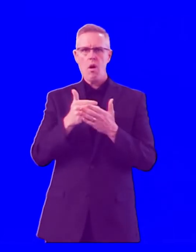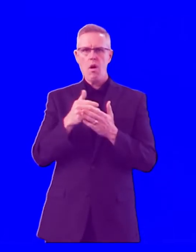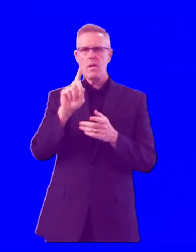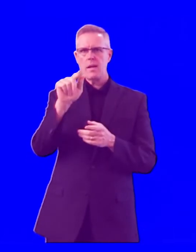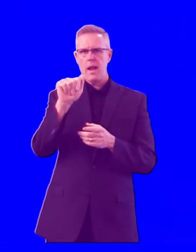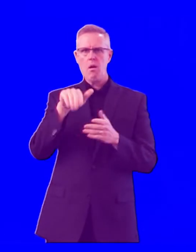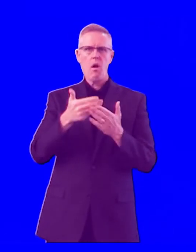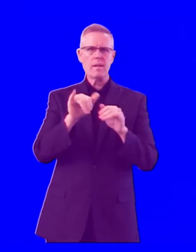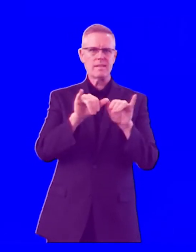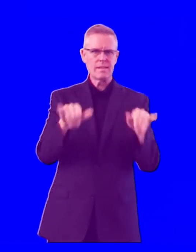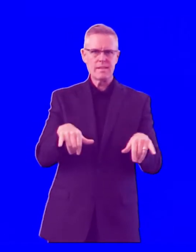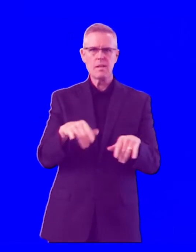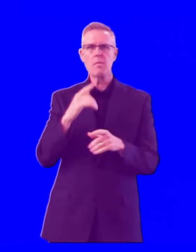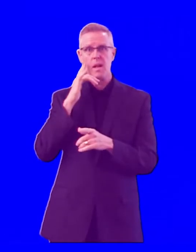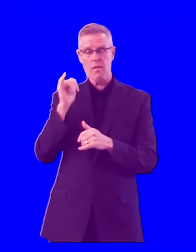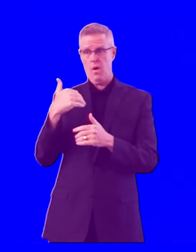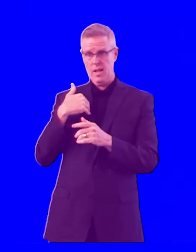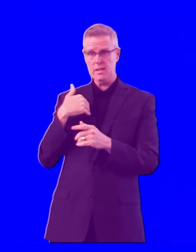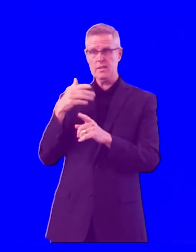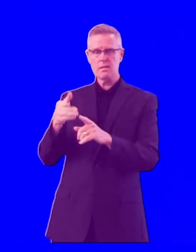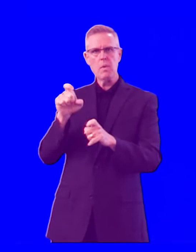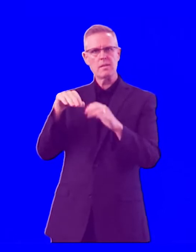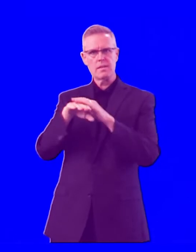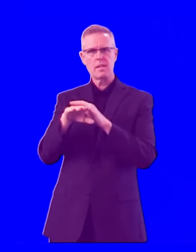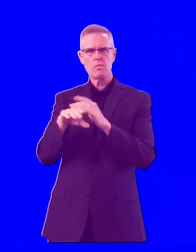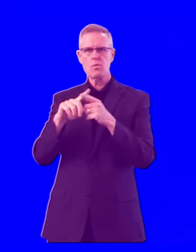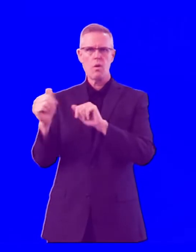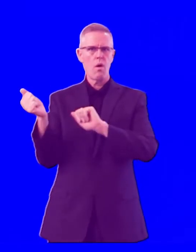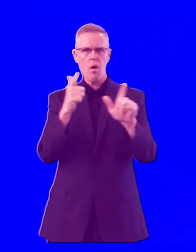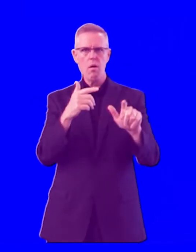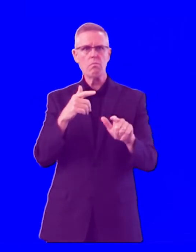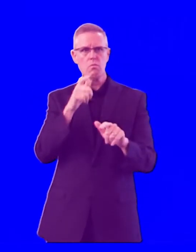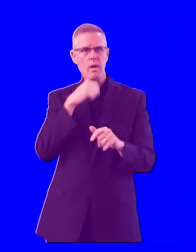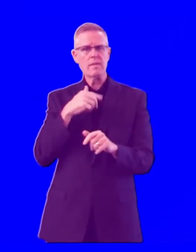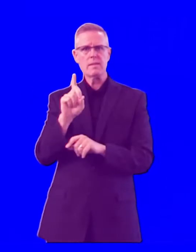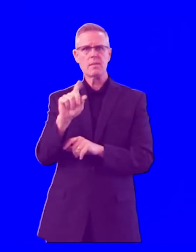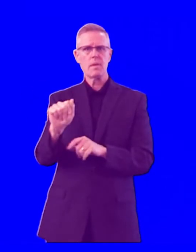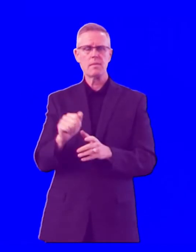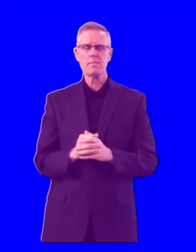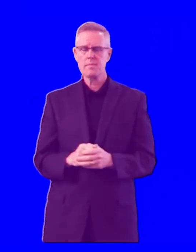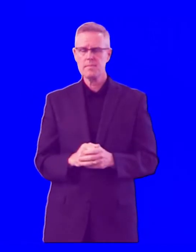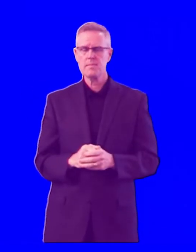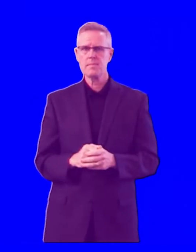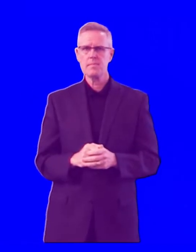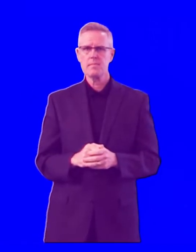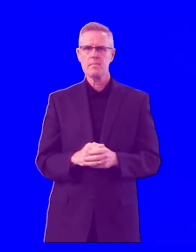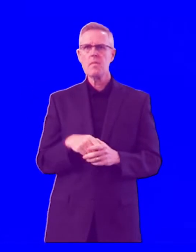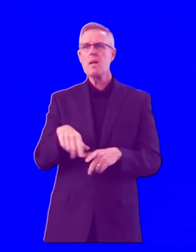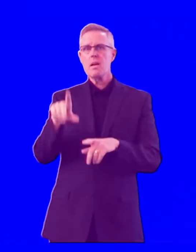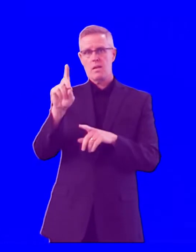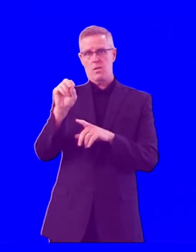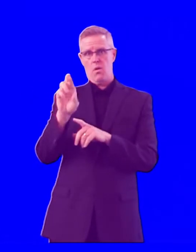and all of the systems that California has accessible to individuals with disabilities. And at the Department